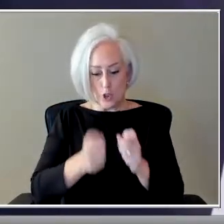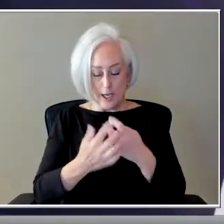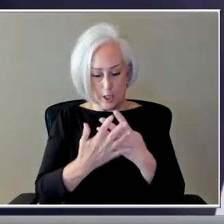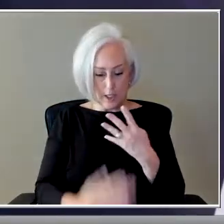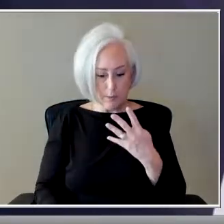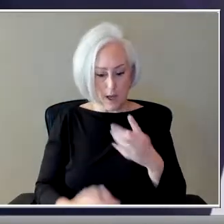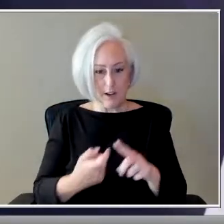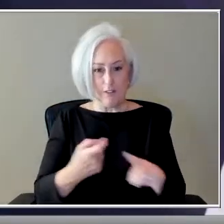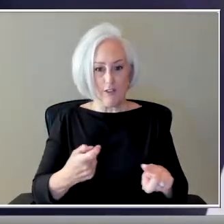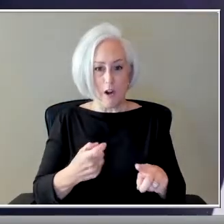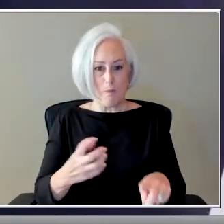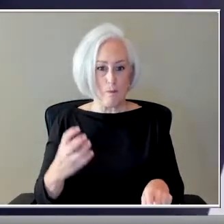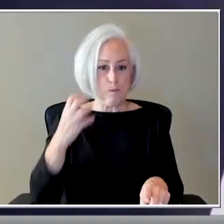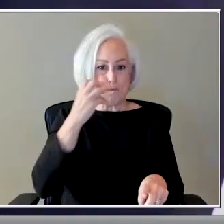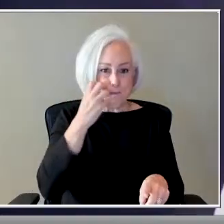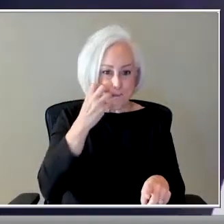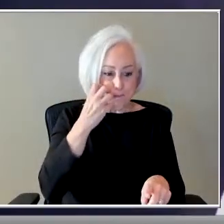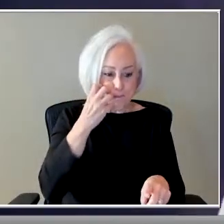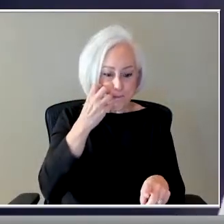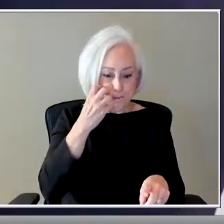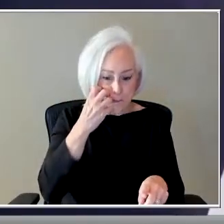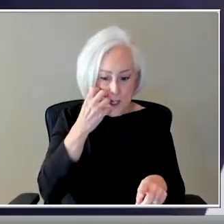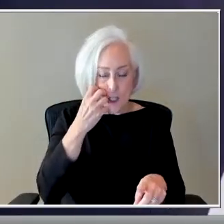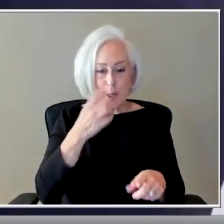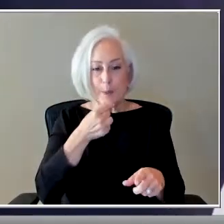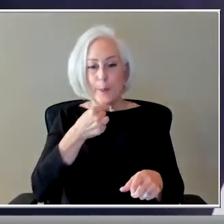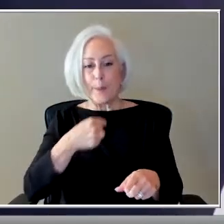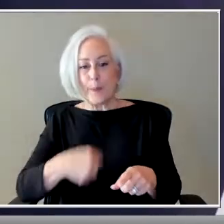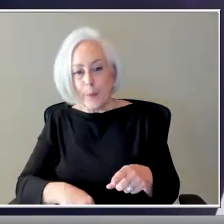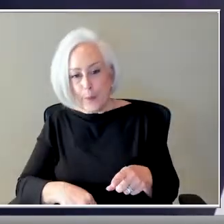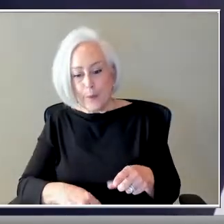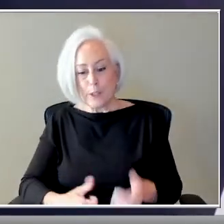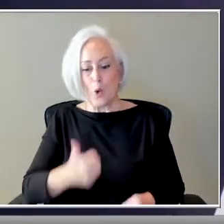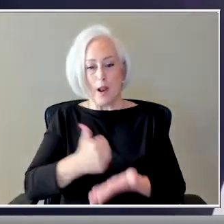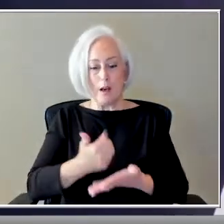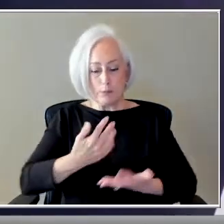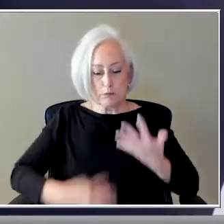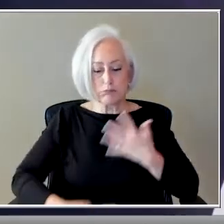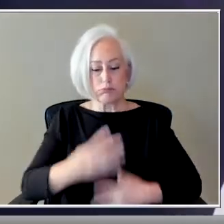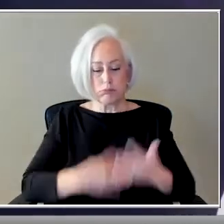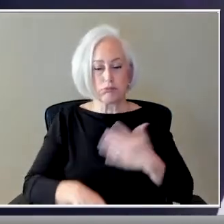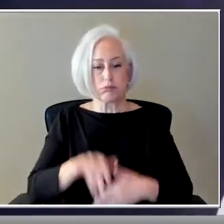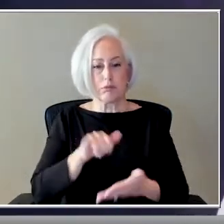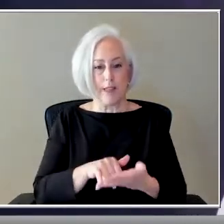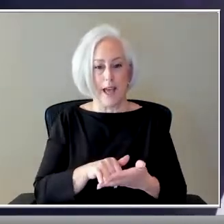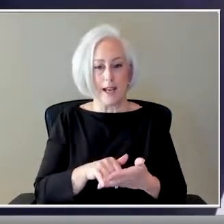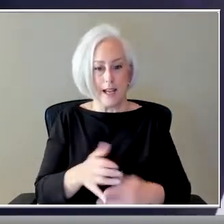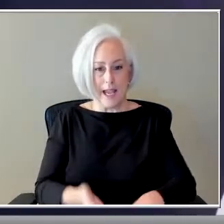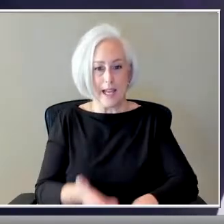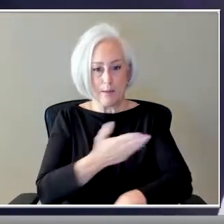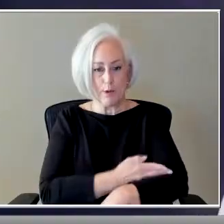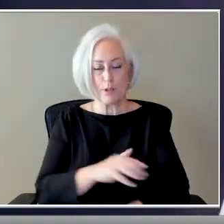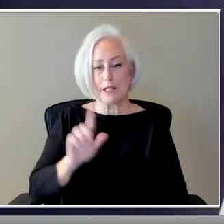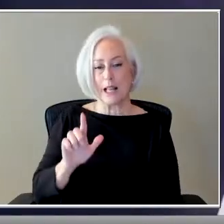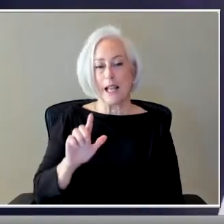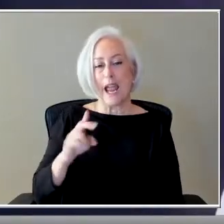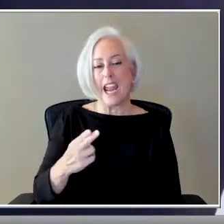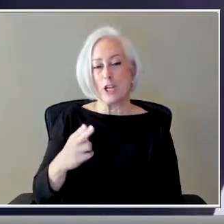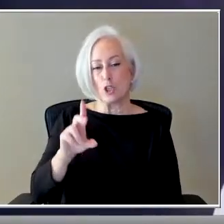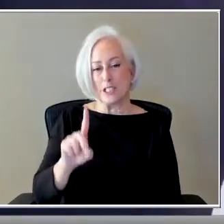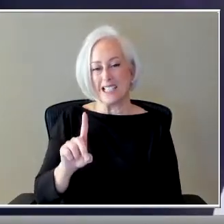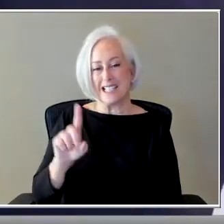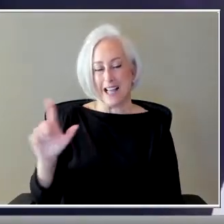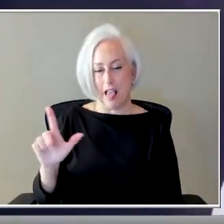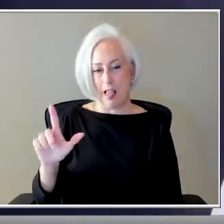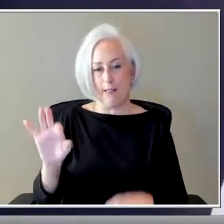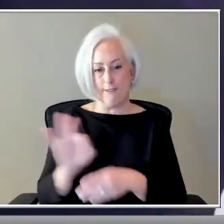tomato juice. So increases microvascular perfusion, and it lowers and improves HDL functionality, meaning the HDL,